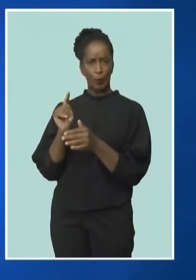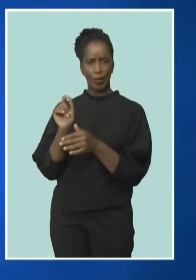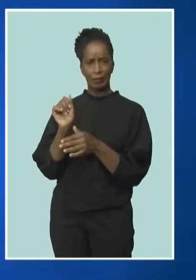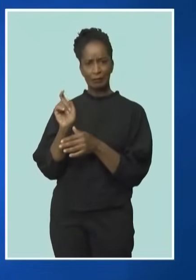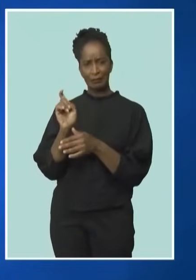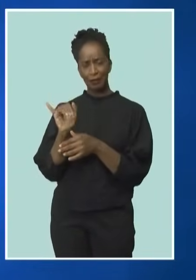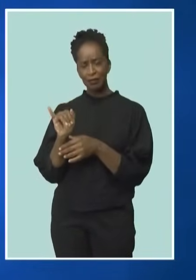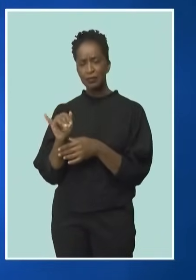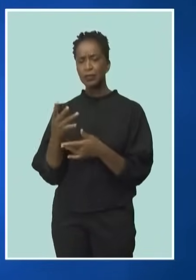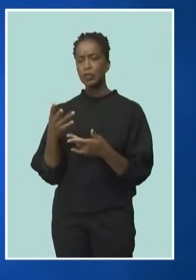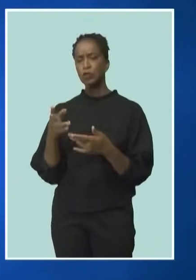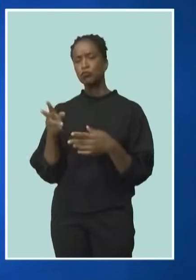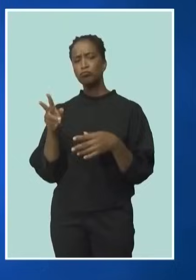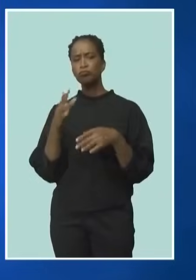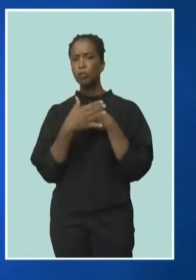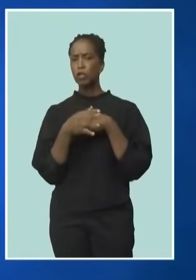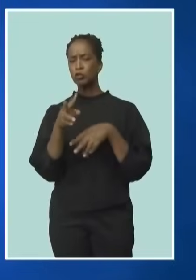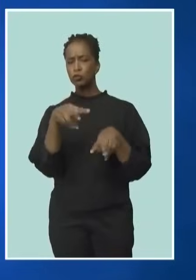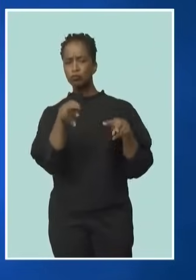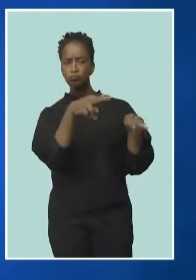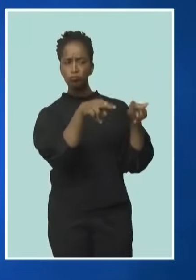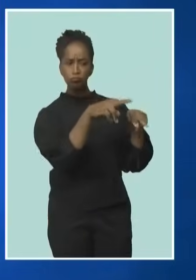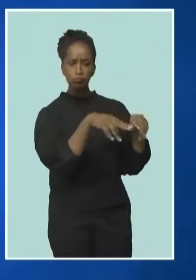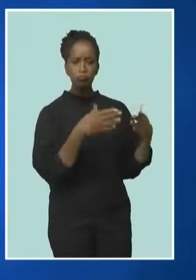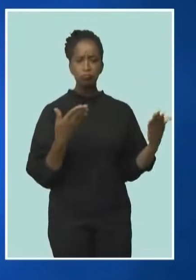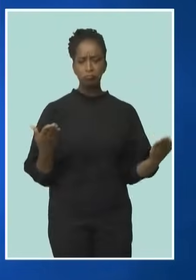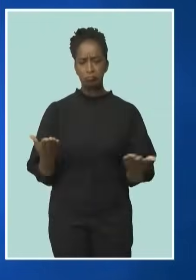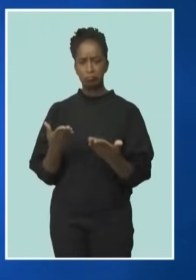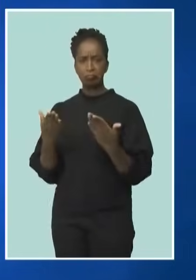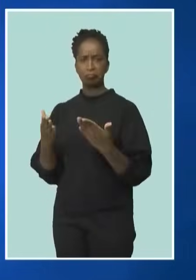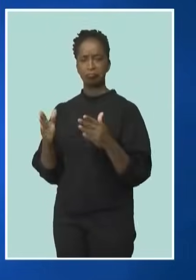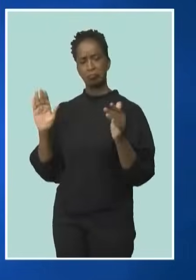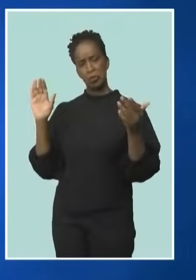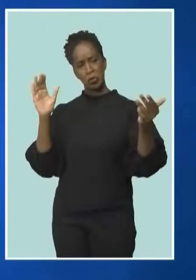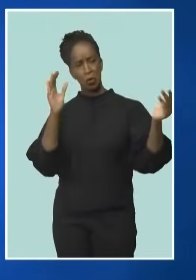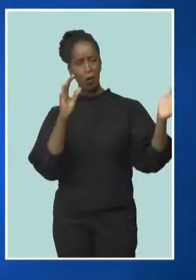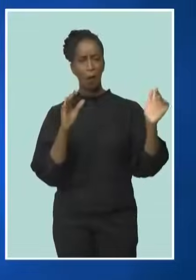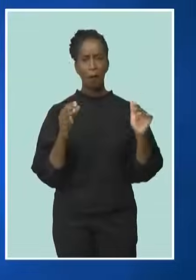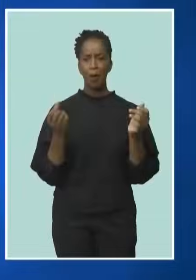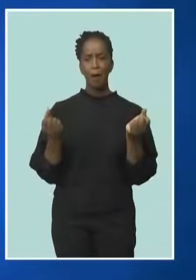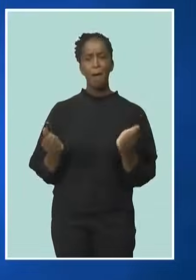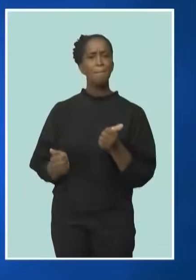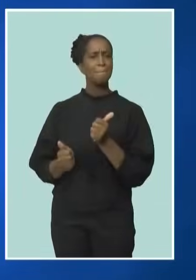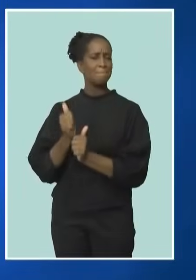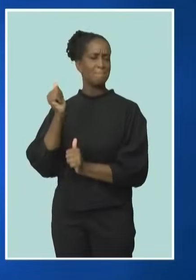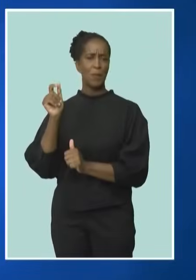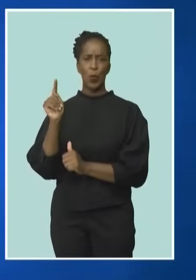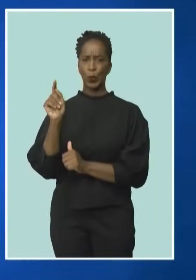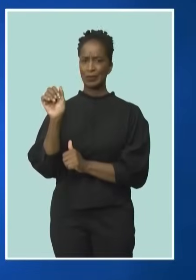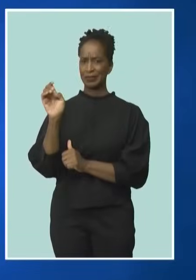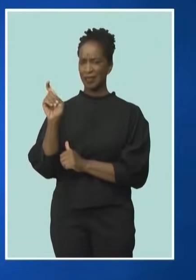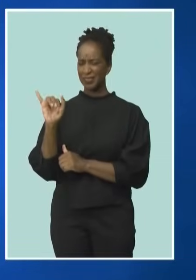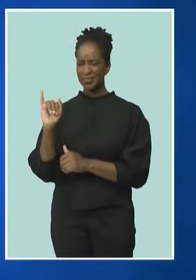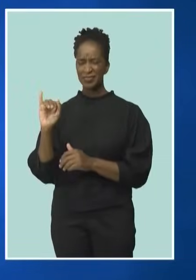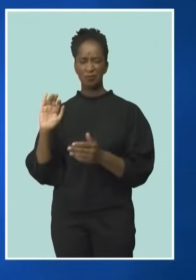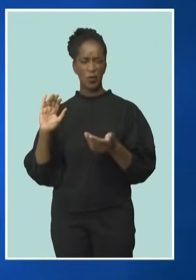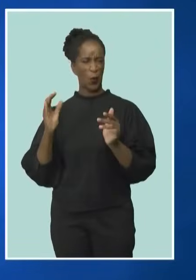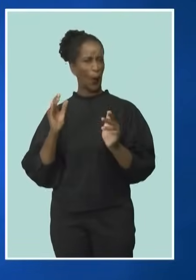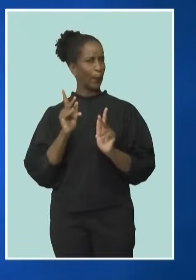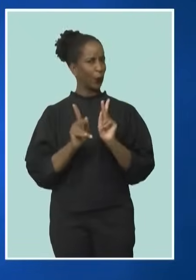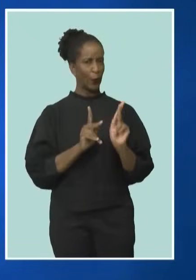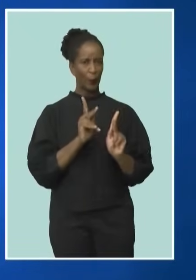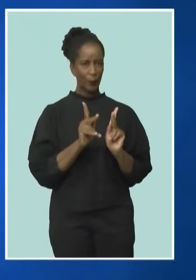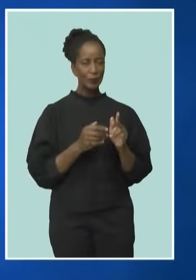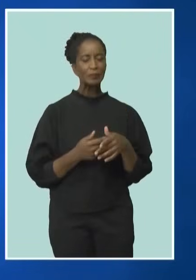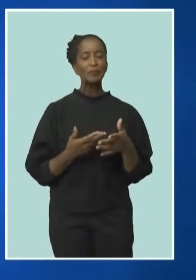around the world, Barbados have the largest number of taxis with very few people. So we are trying now to encourage more persons to use